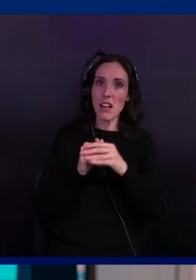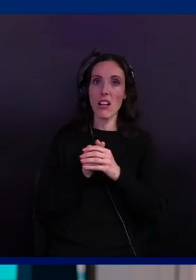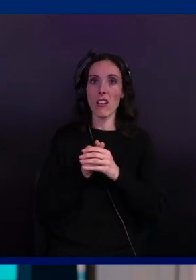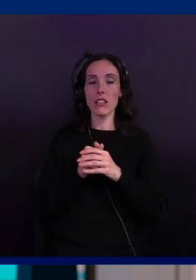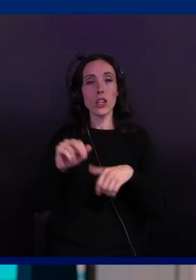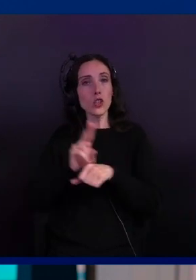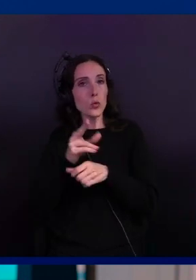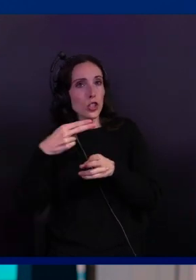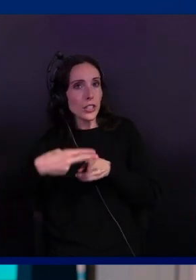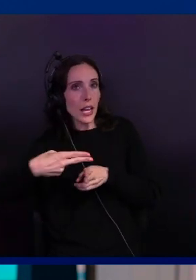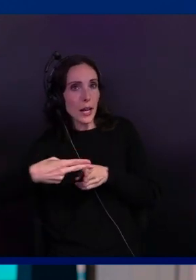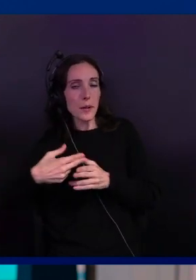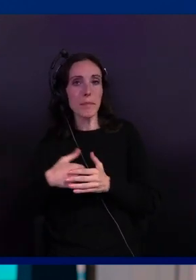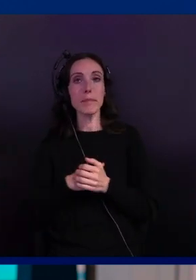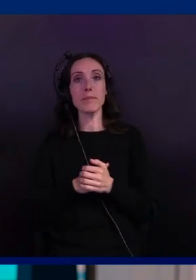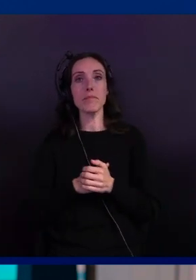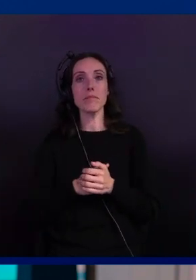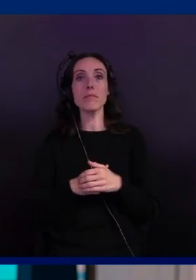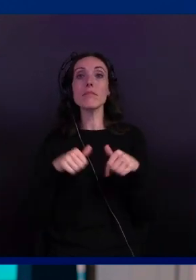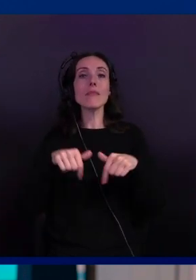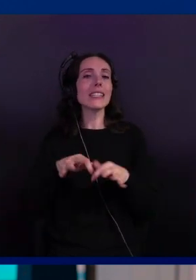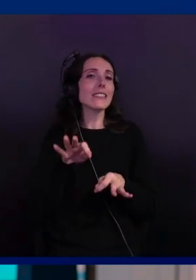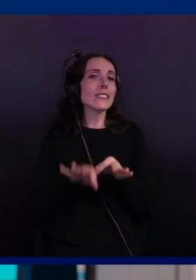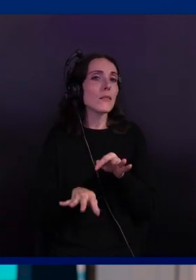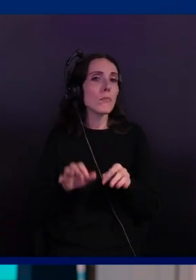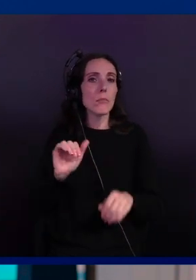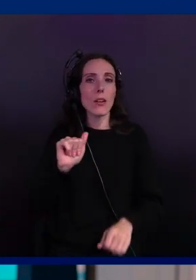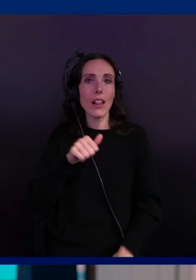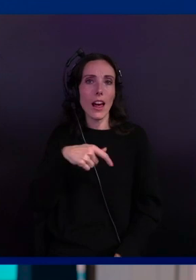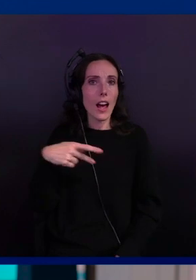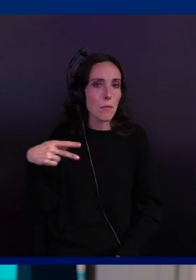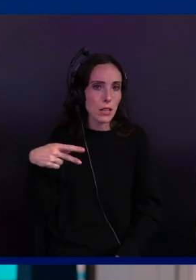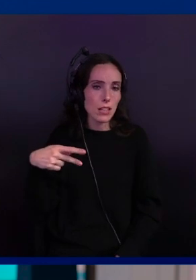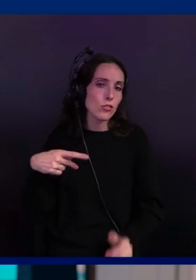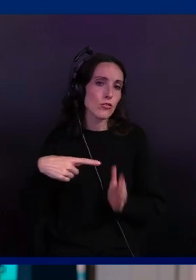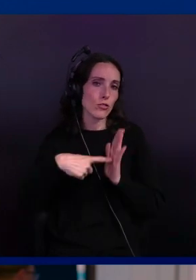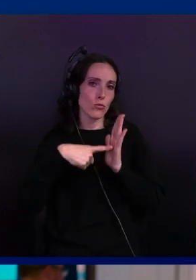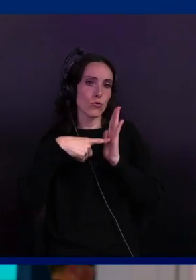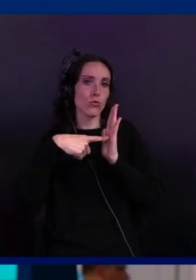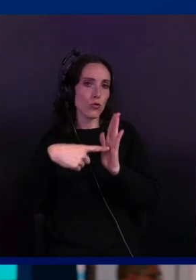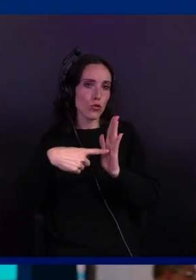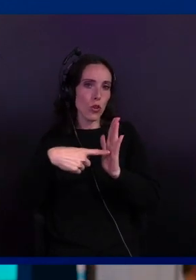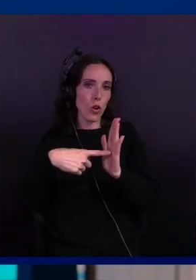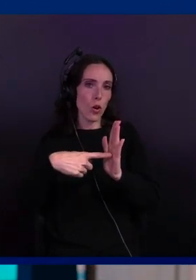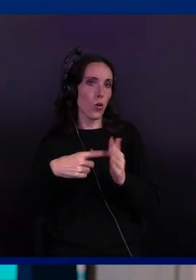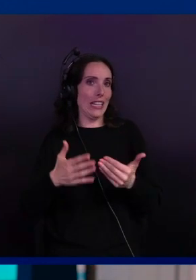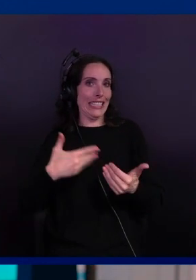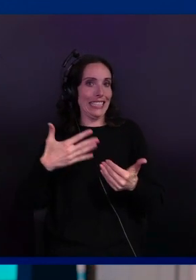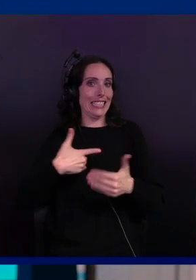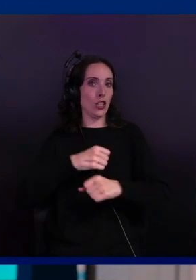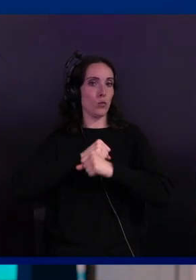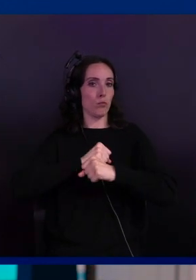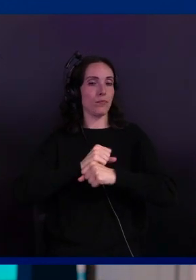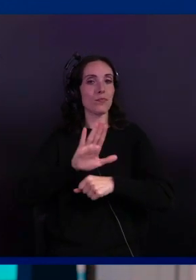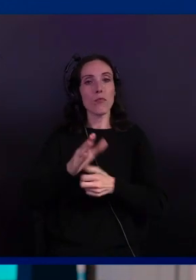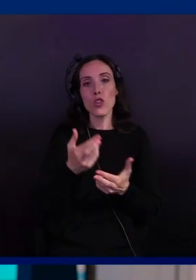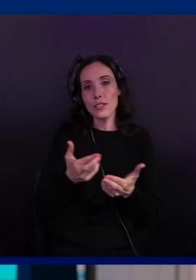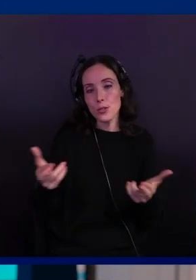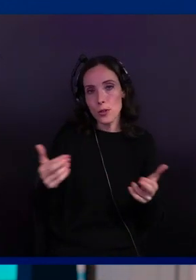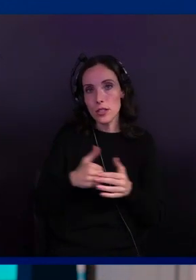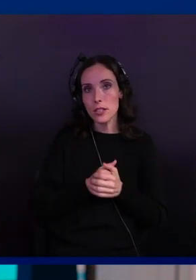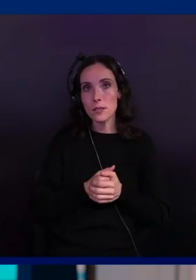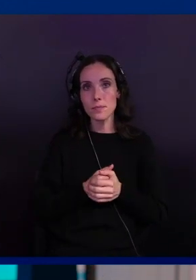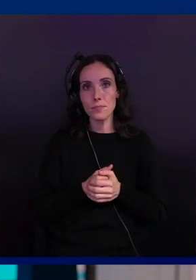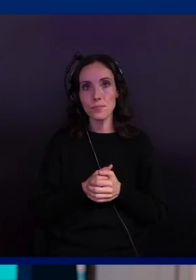username. This is like a simple application just to demonstrate how easily you can protect your resources. Here, if you see